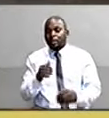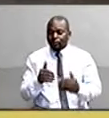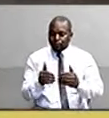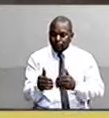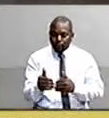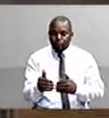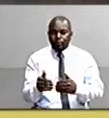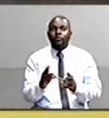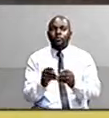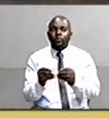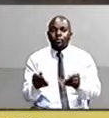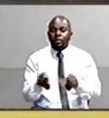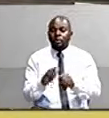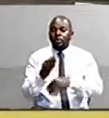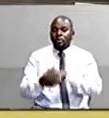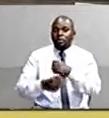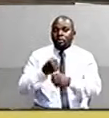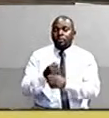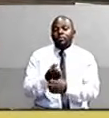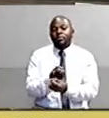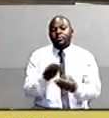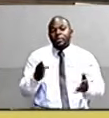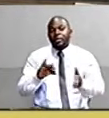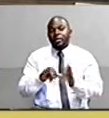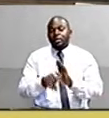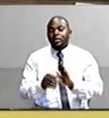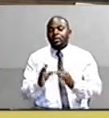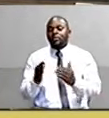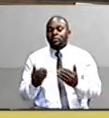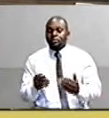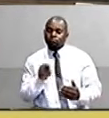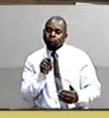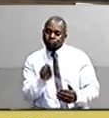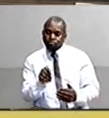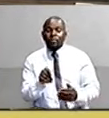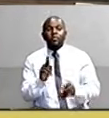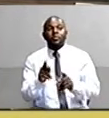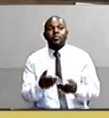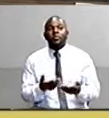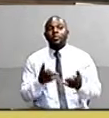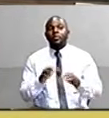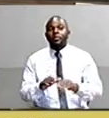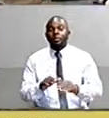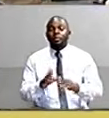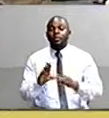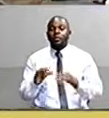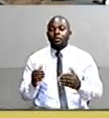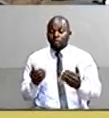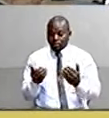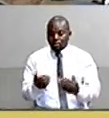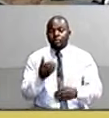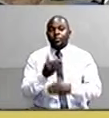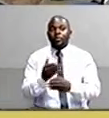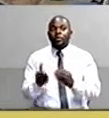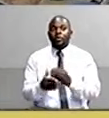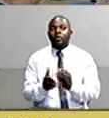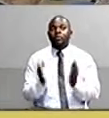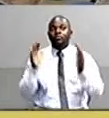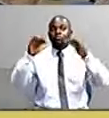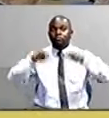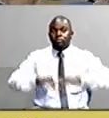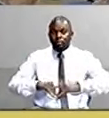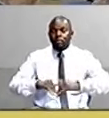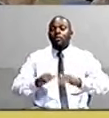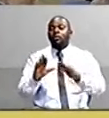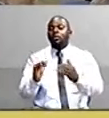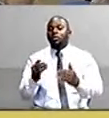as the year starts, there are a number of issues which include people dying in drainage channels and now buildings collapsing.